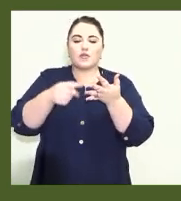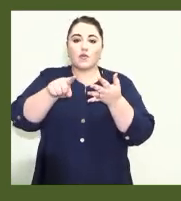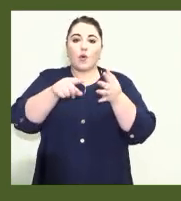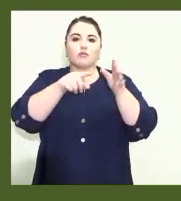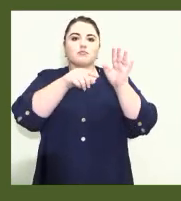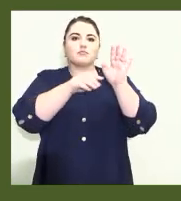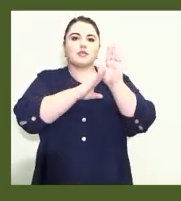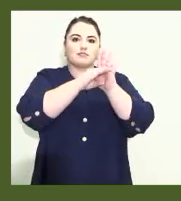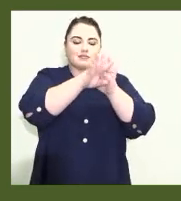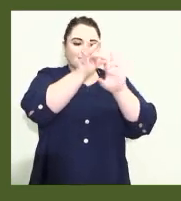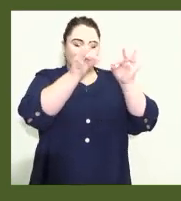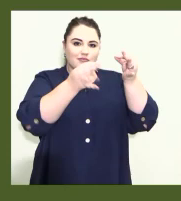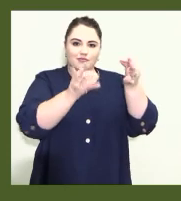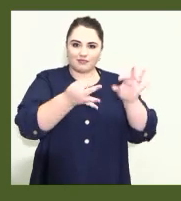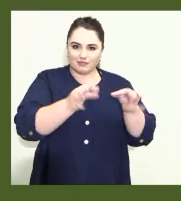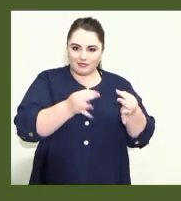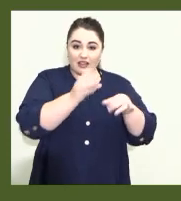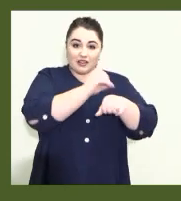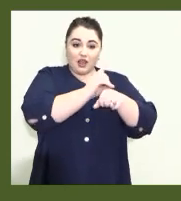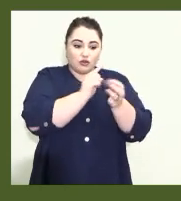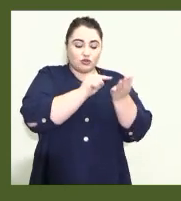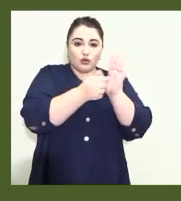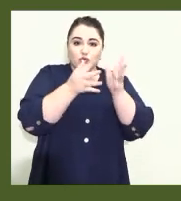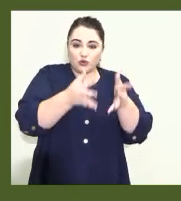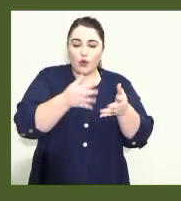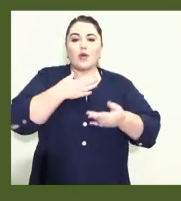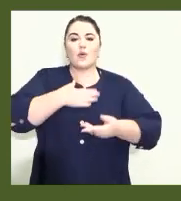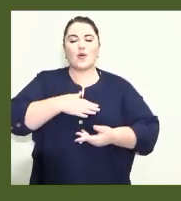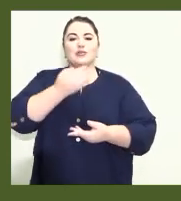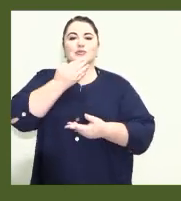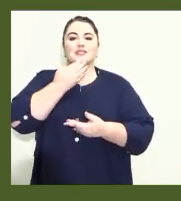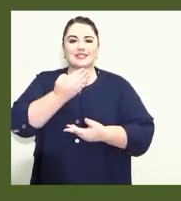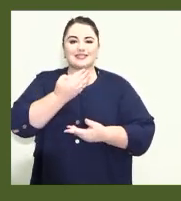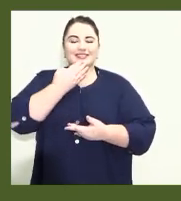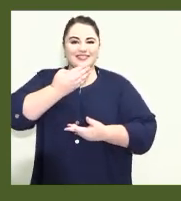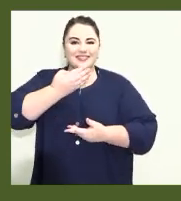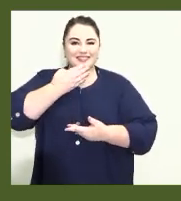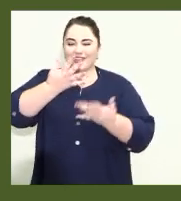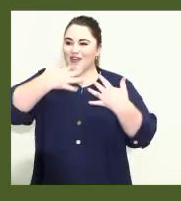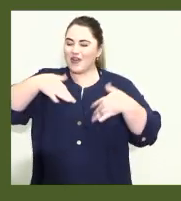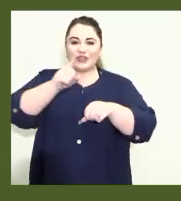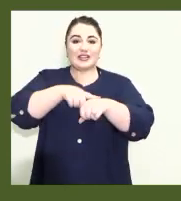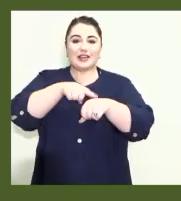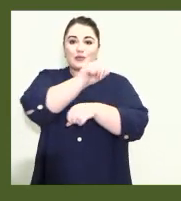of interpreting and presenting data and graphs. And I want to say to you, thank